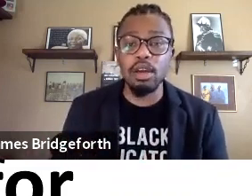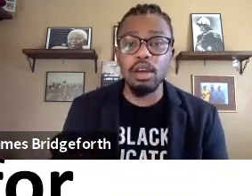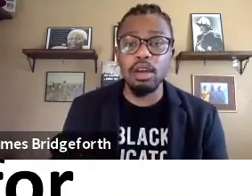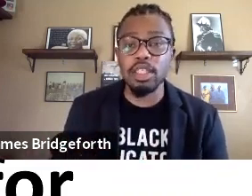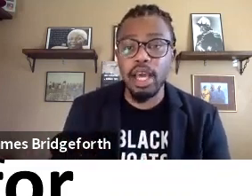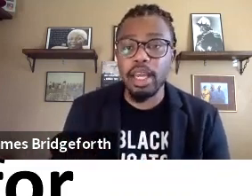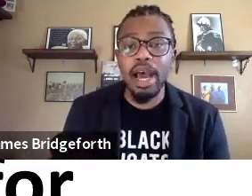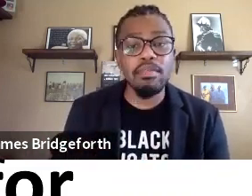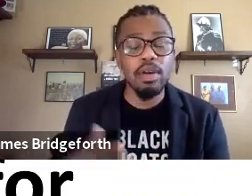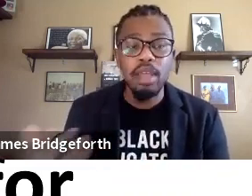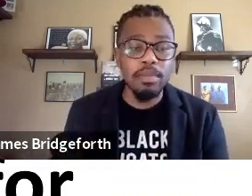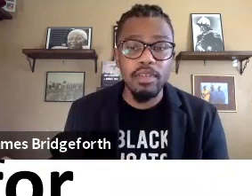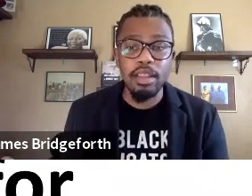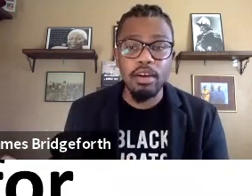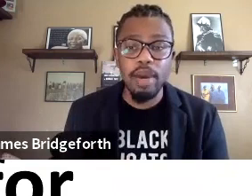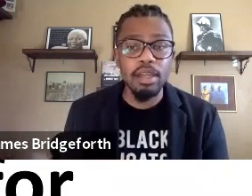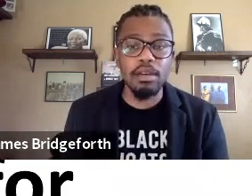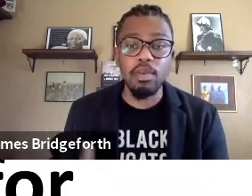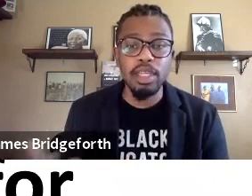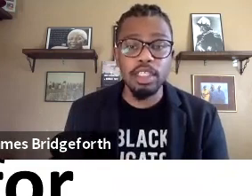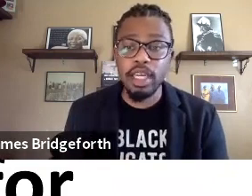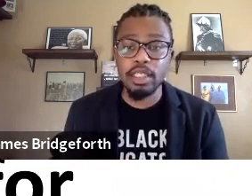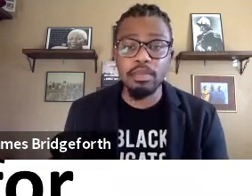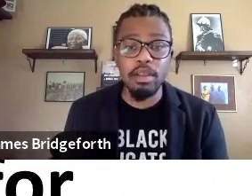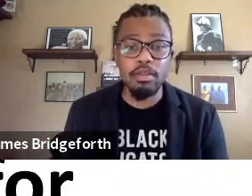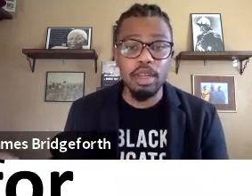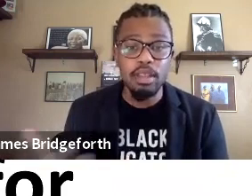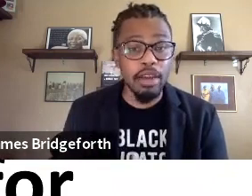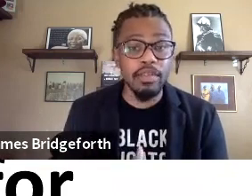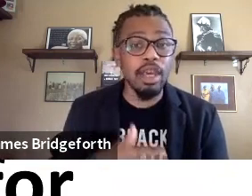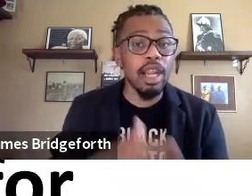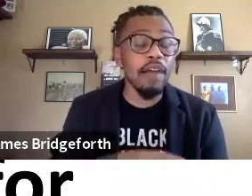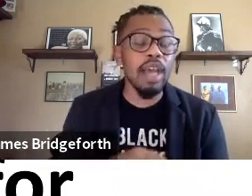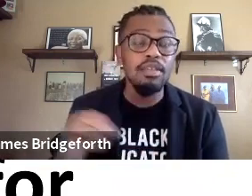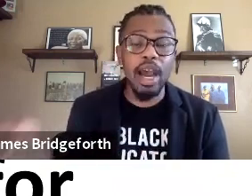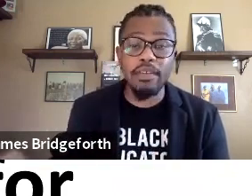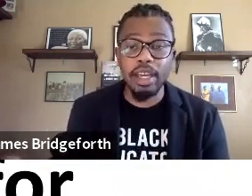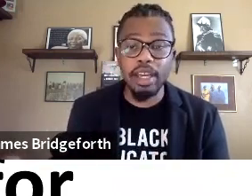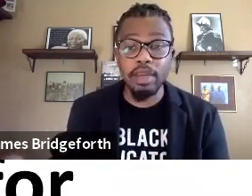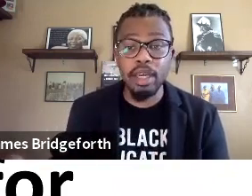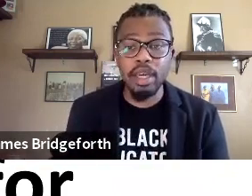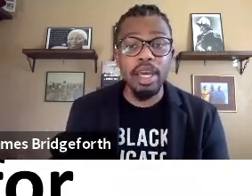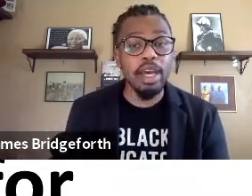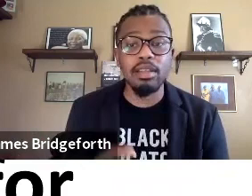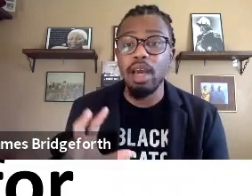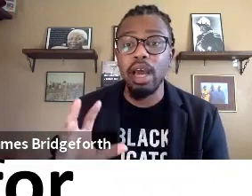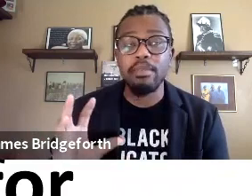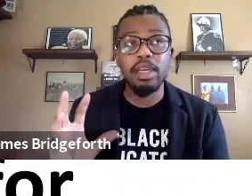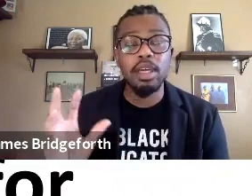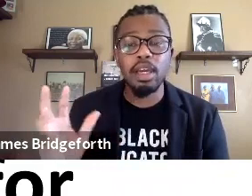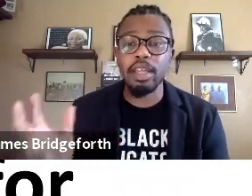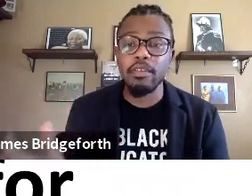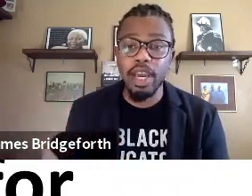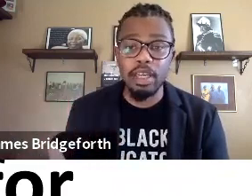all negotiate that. So examples of that though might include weekly check-ins about students' lives outside of academia. It might